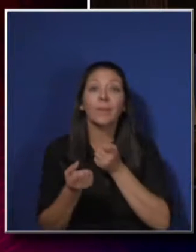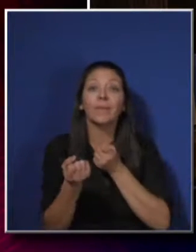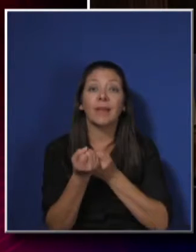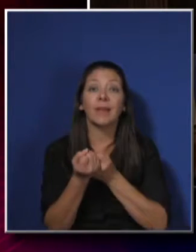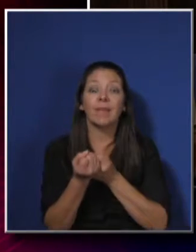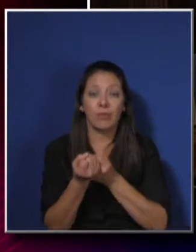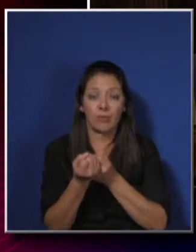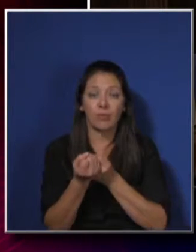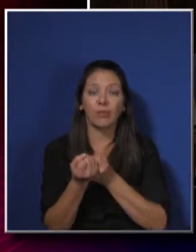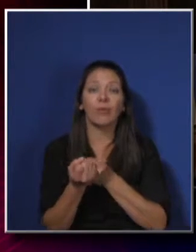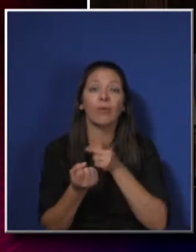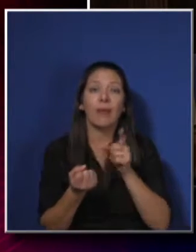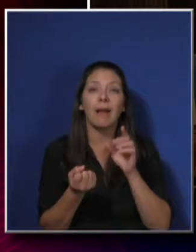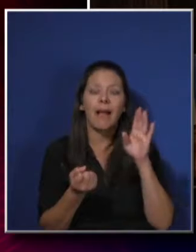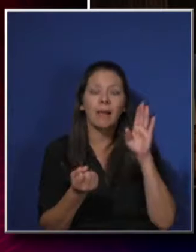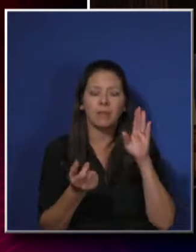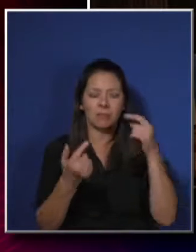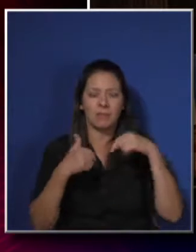aye.